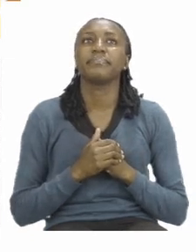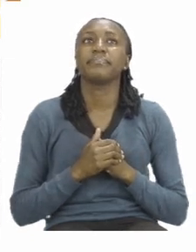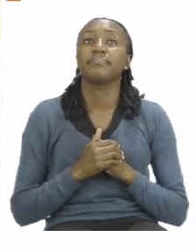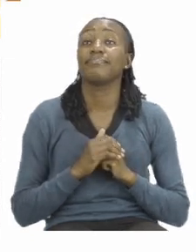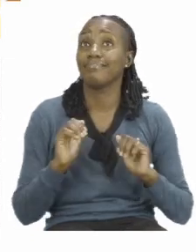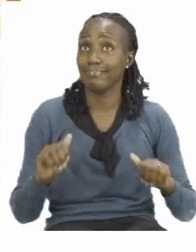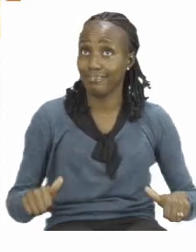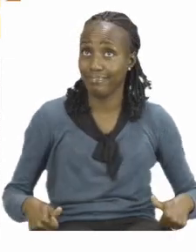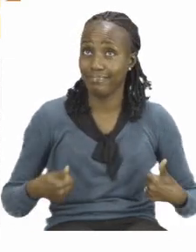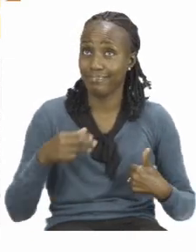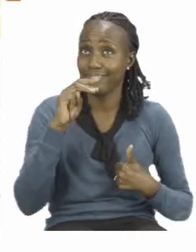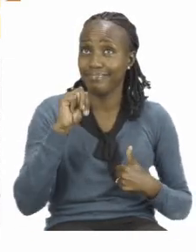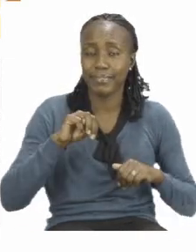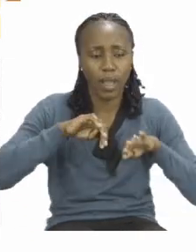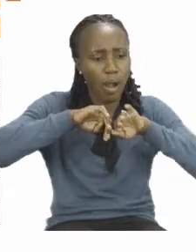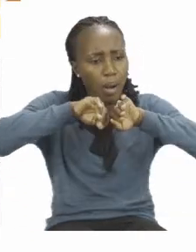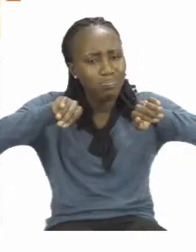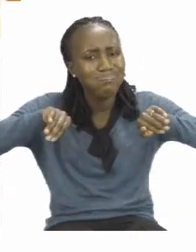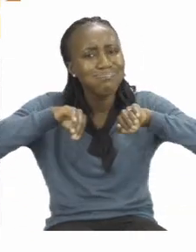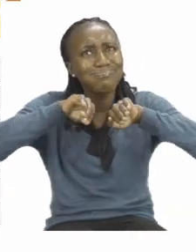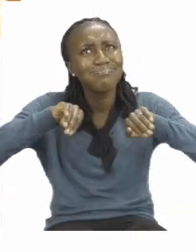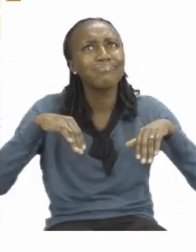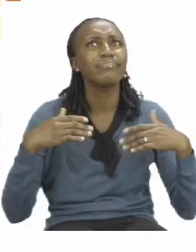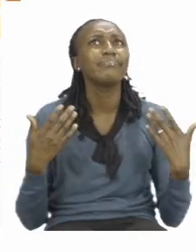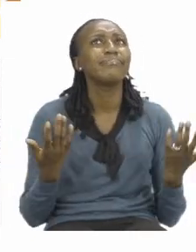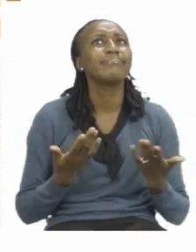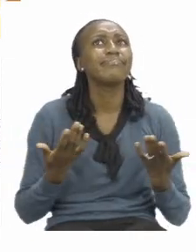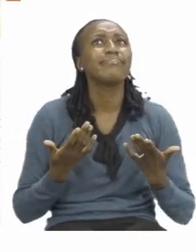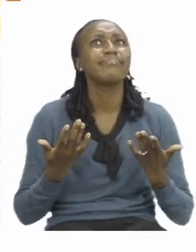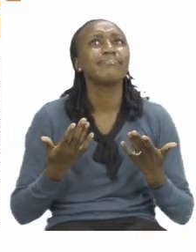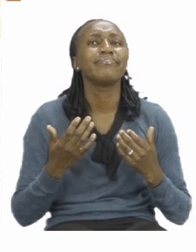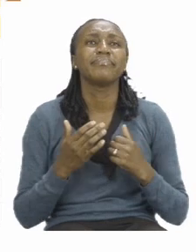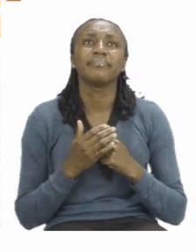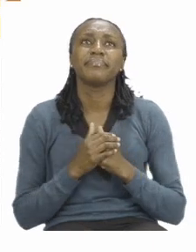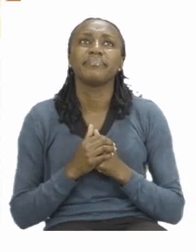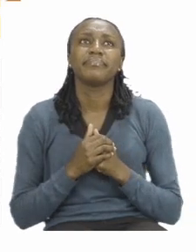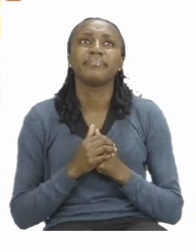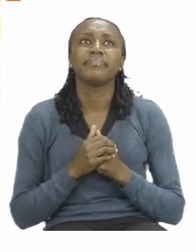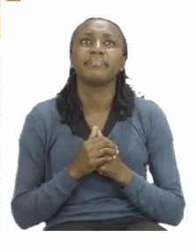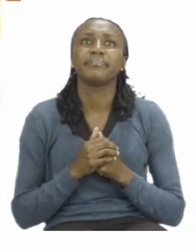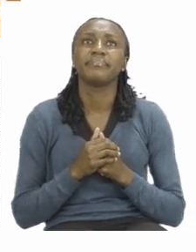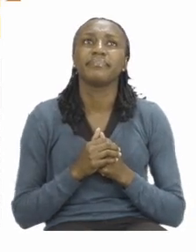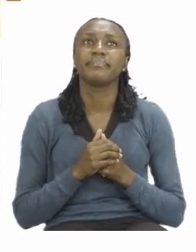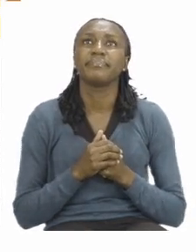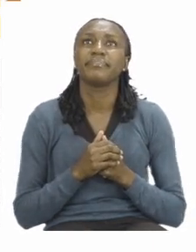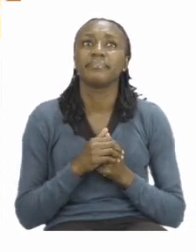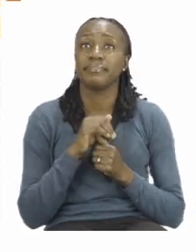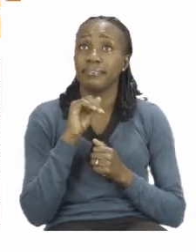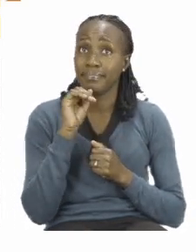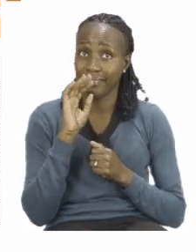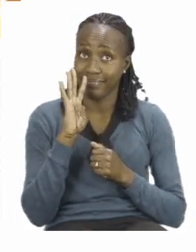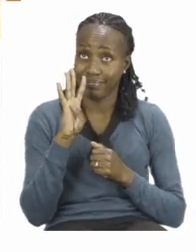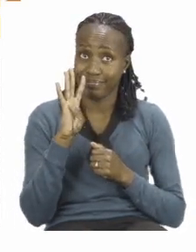Where does Mike swim? Number 4 says,